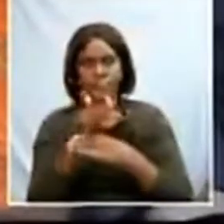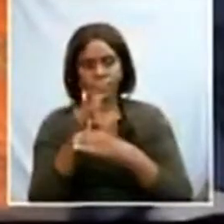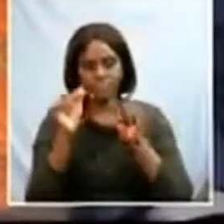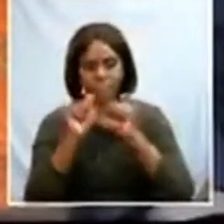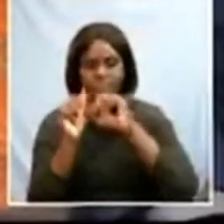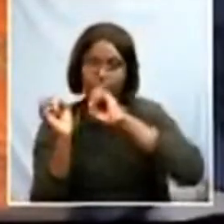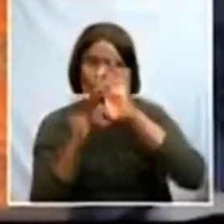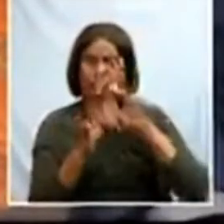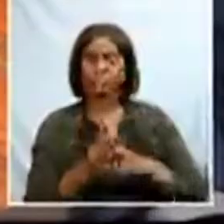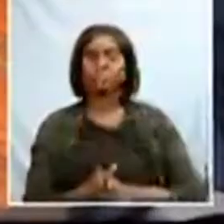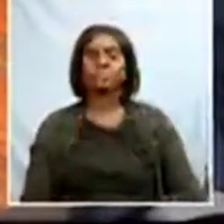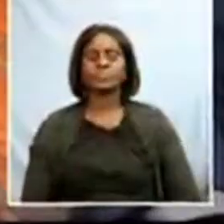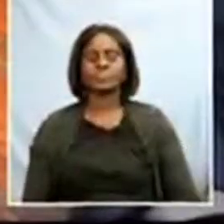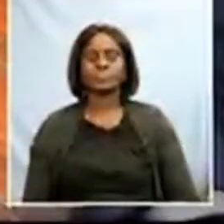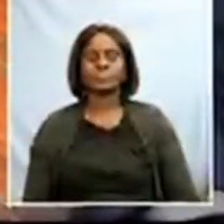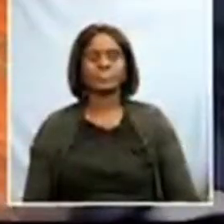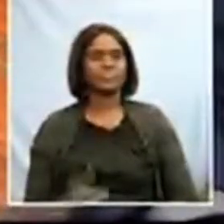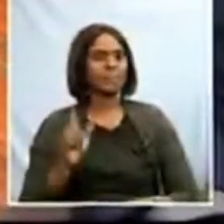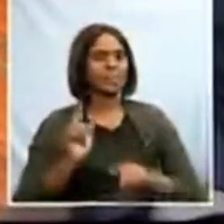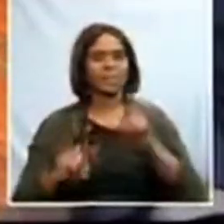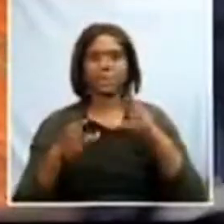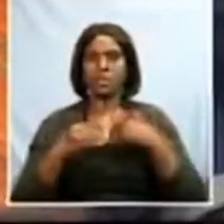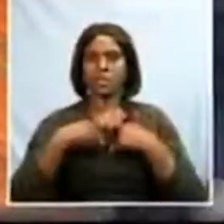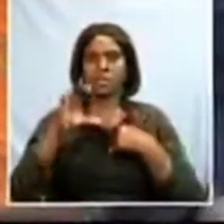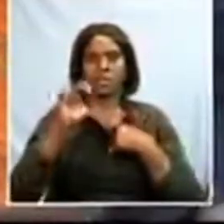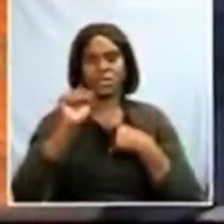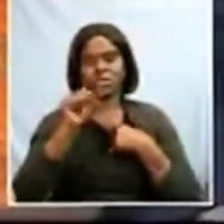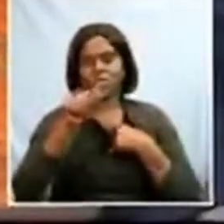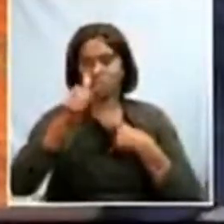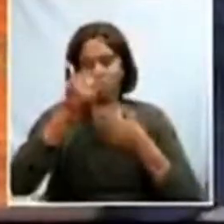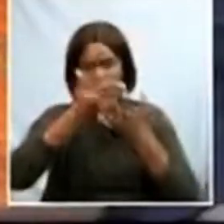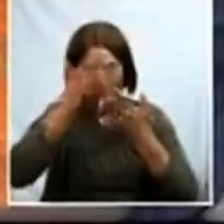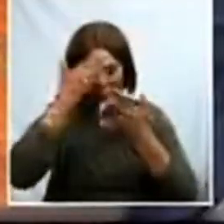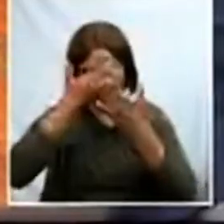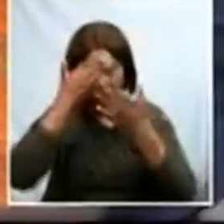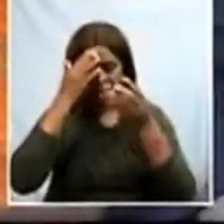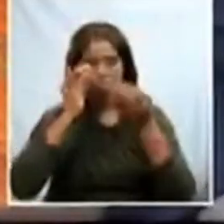take. That is unacceptable, CS. You are a very learned